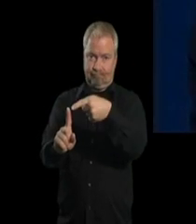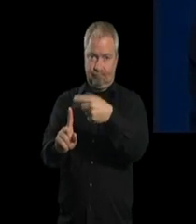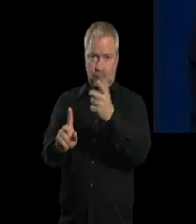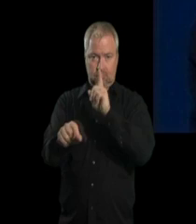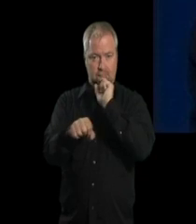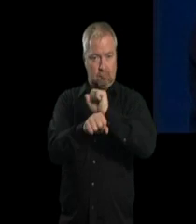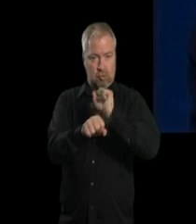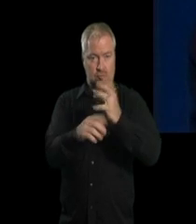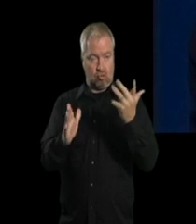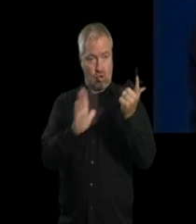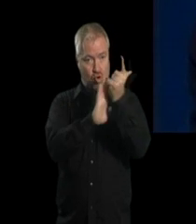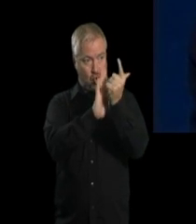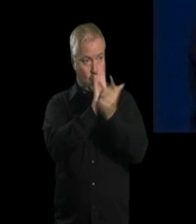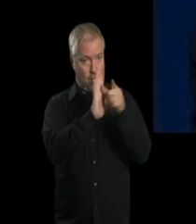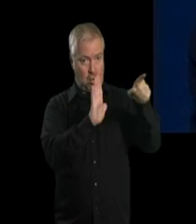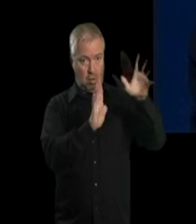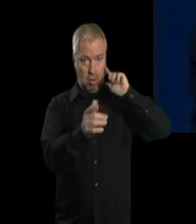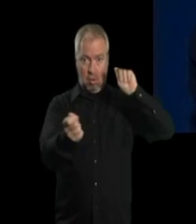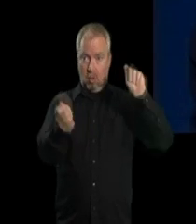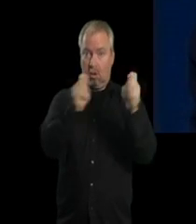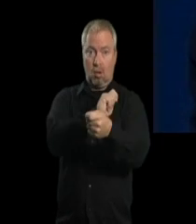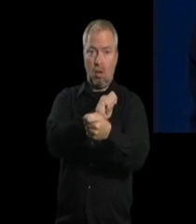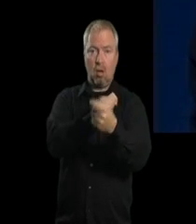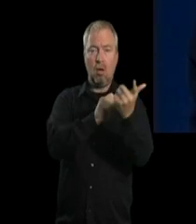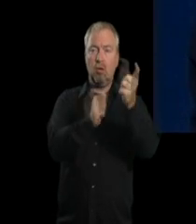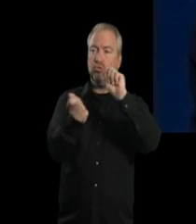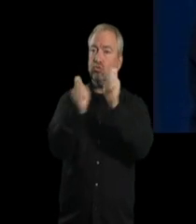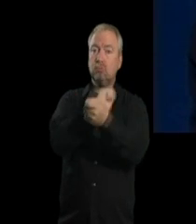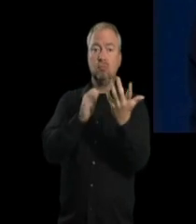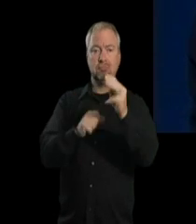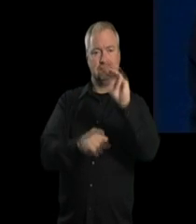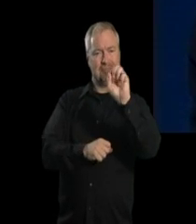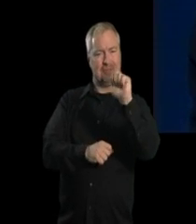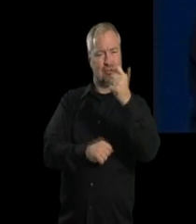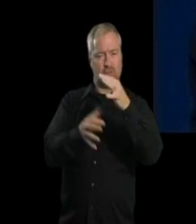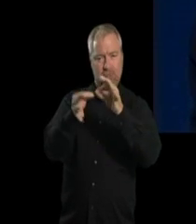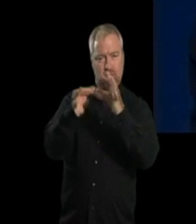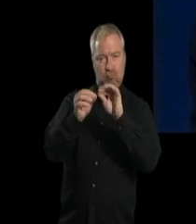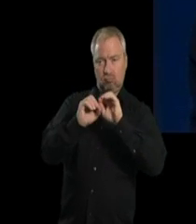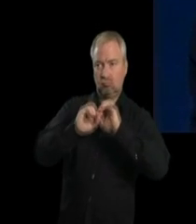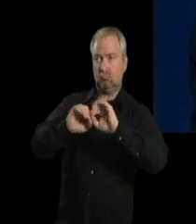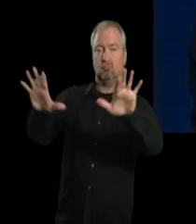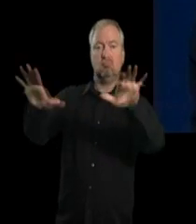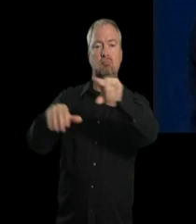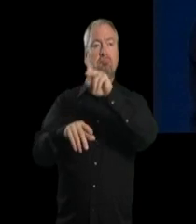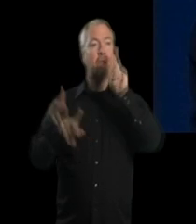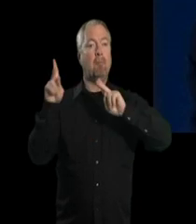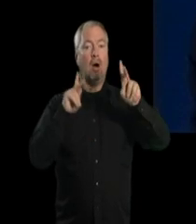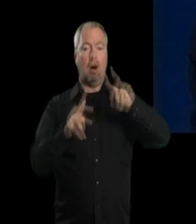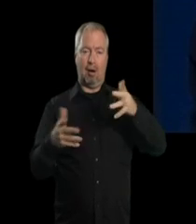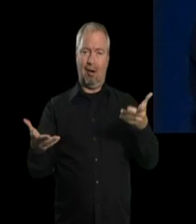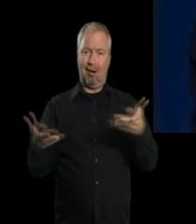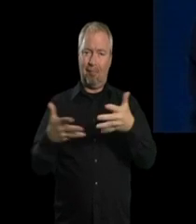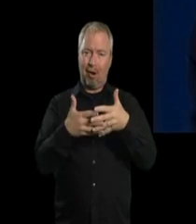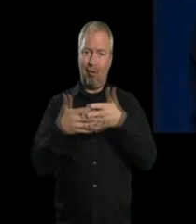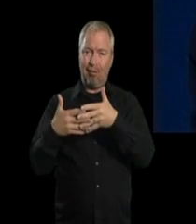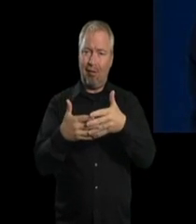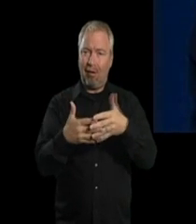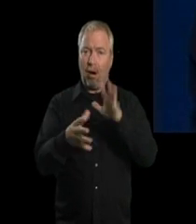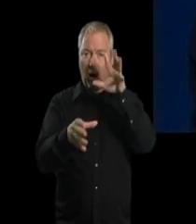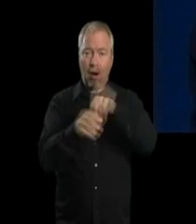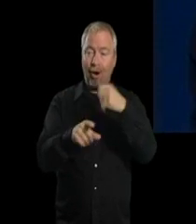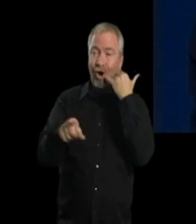principal thing that we hope this law will do will be to send a message to every citizen of America, including the